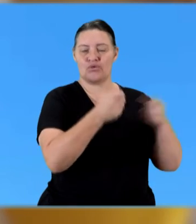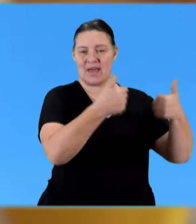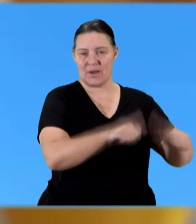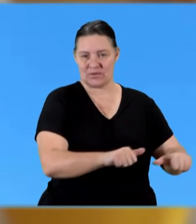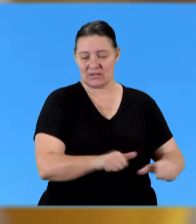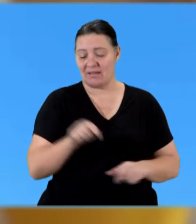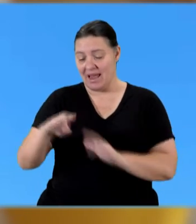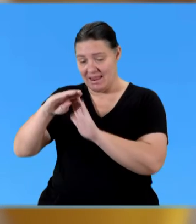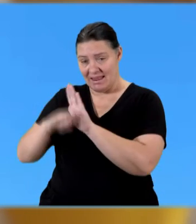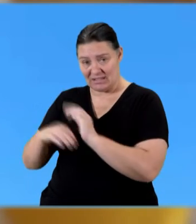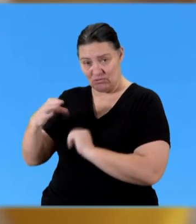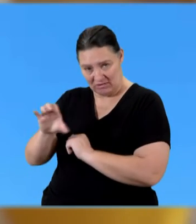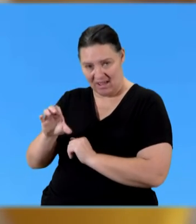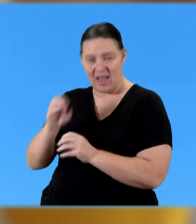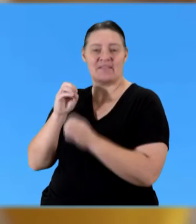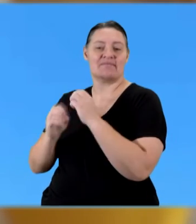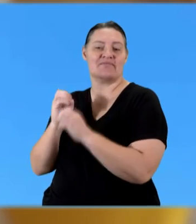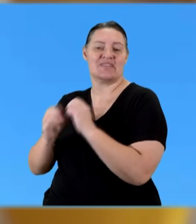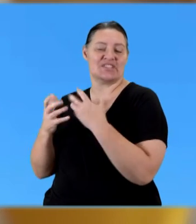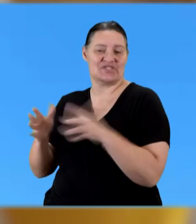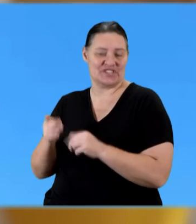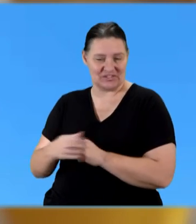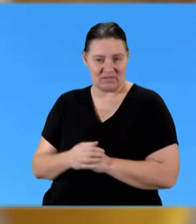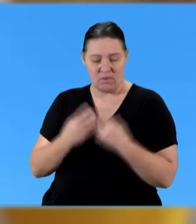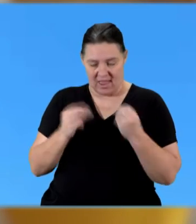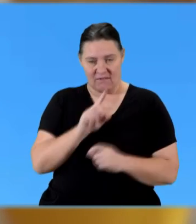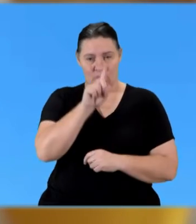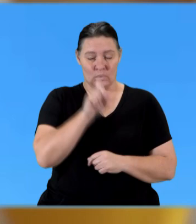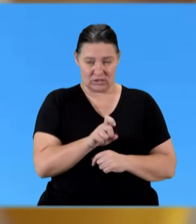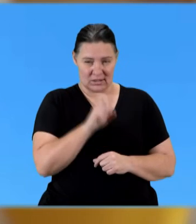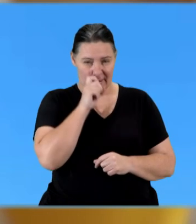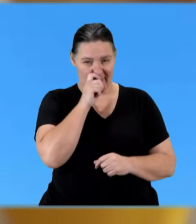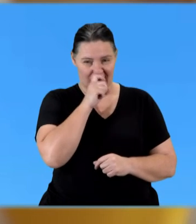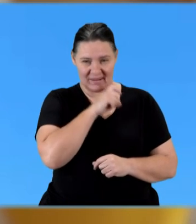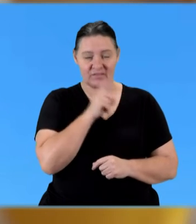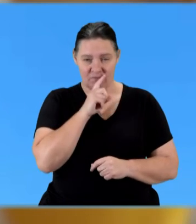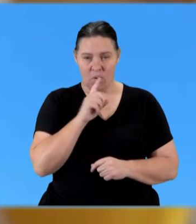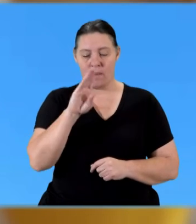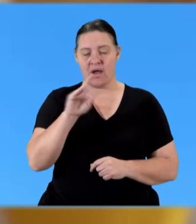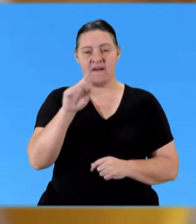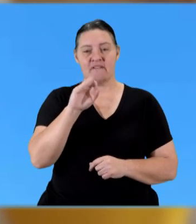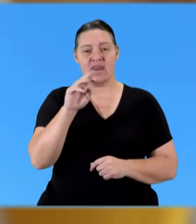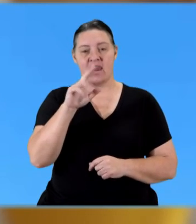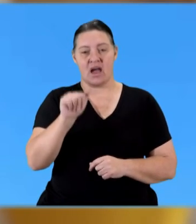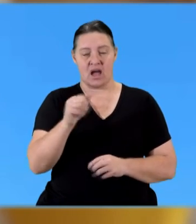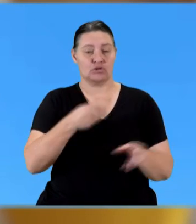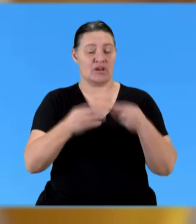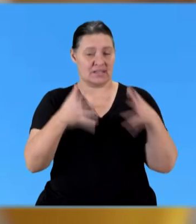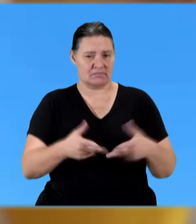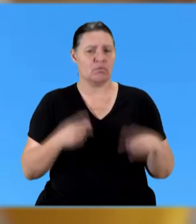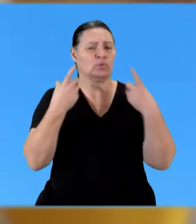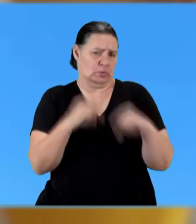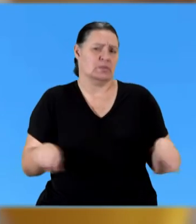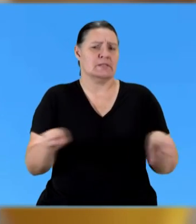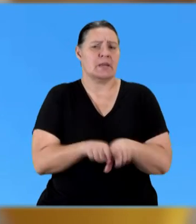able to correct the creditors list. I have a question here with me which relates to Bafana Traders. We are going to do the